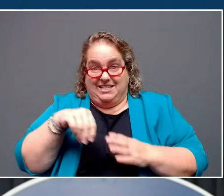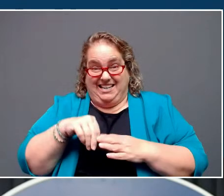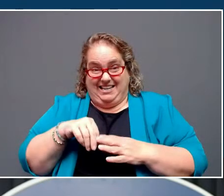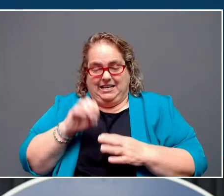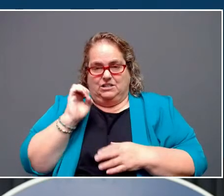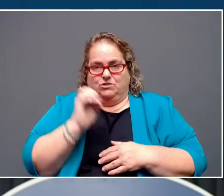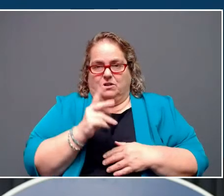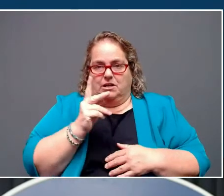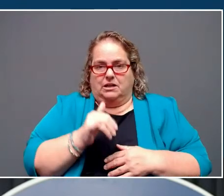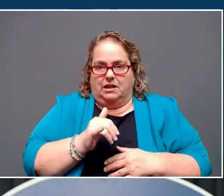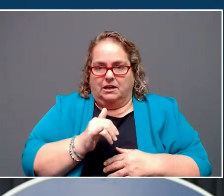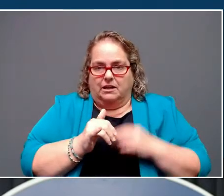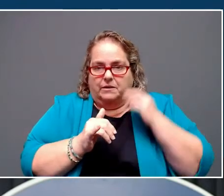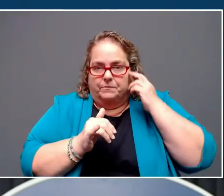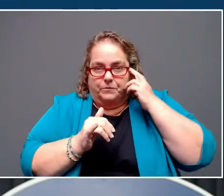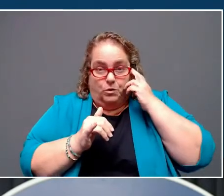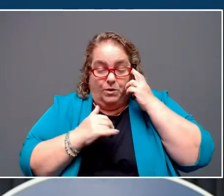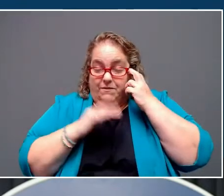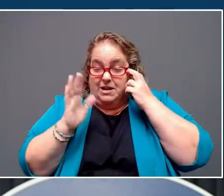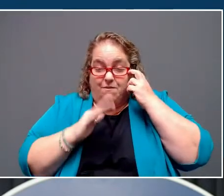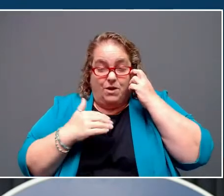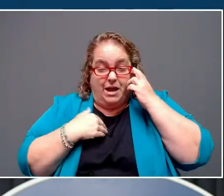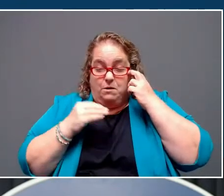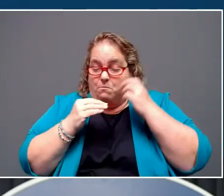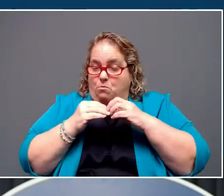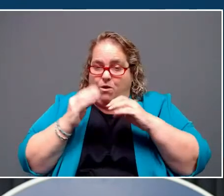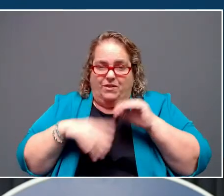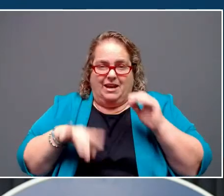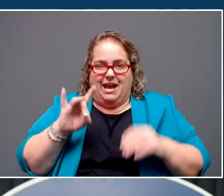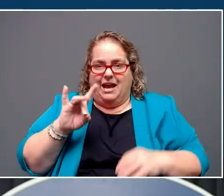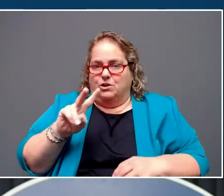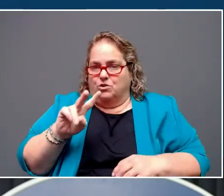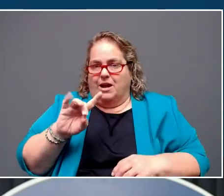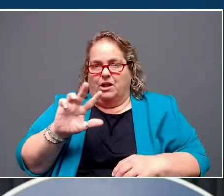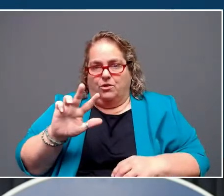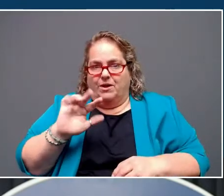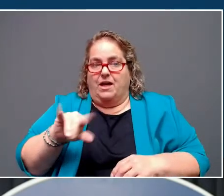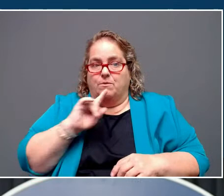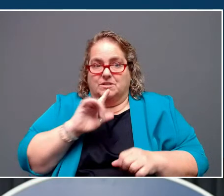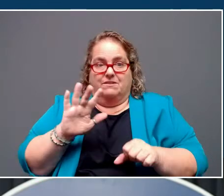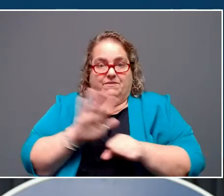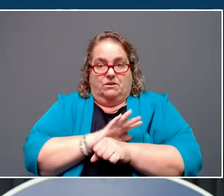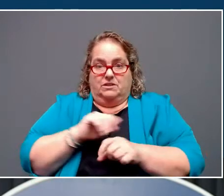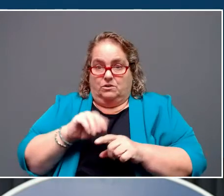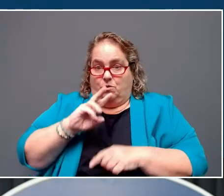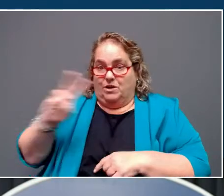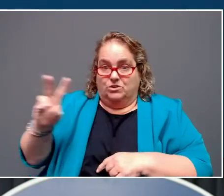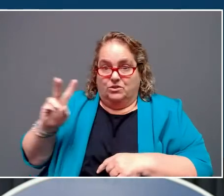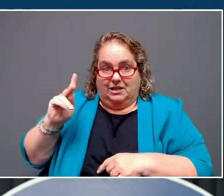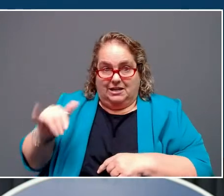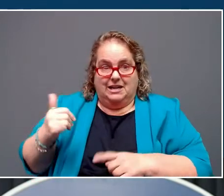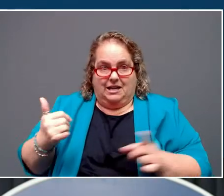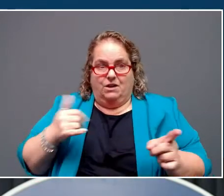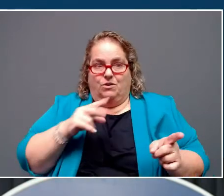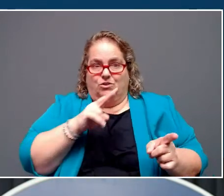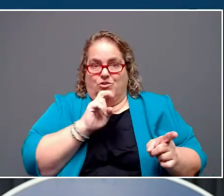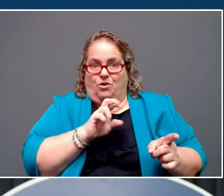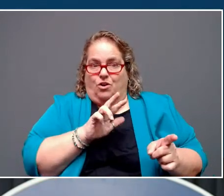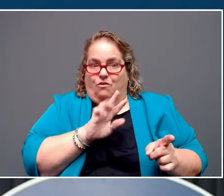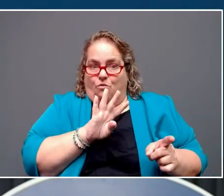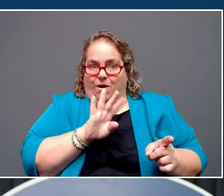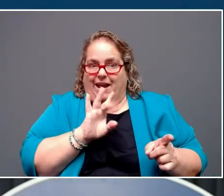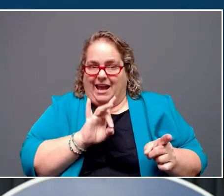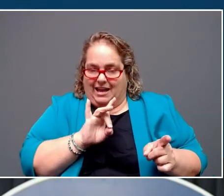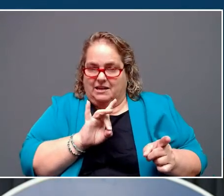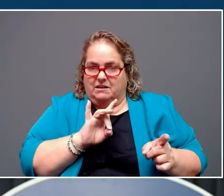had more than, I think, 82, 83 that were filled at any point in Western Kentucky. 248 on